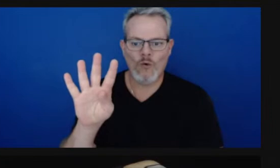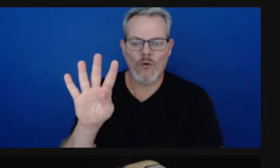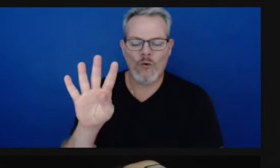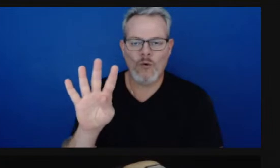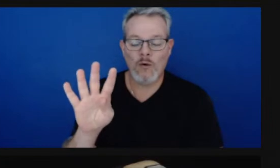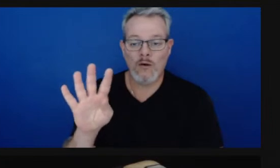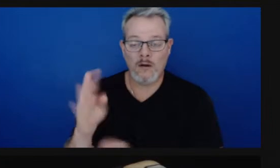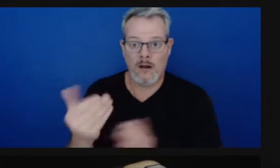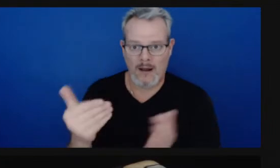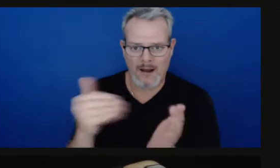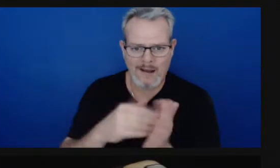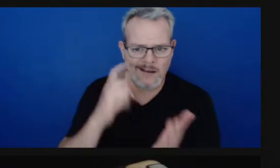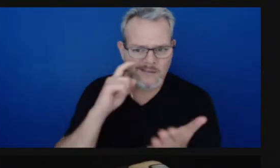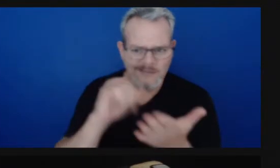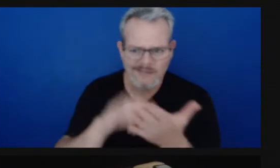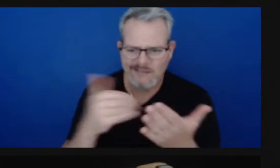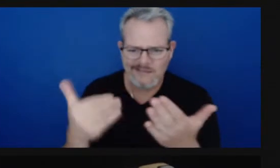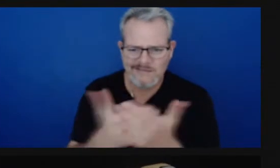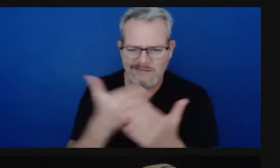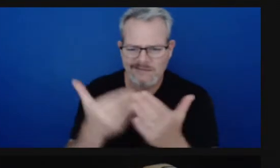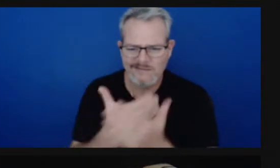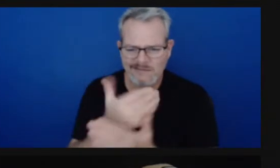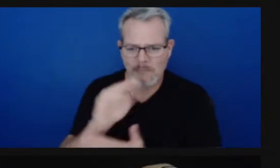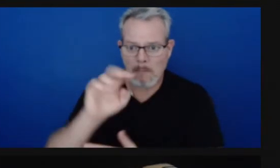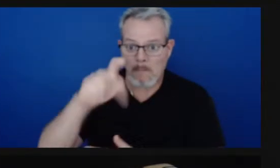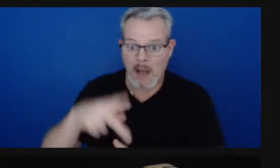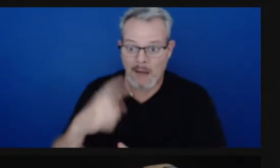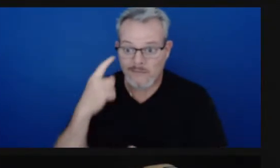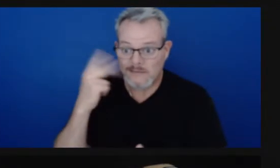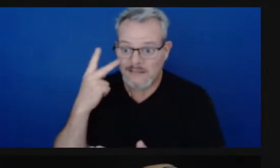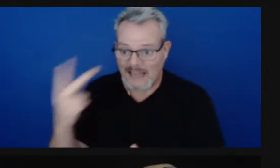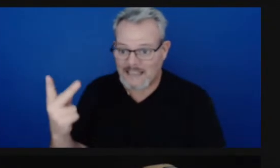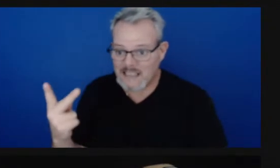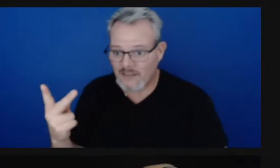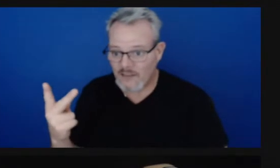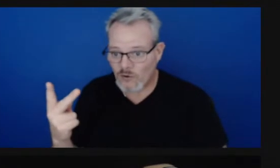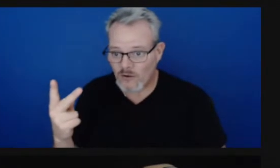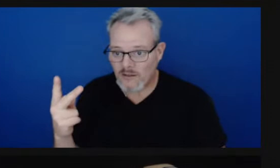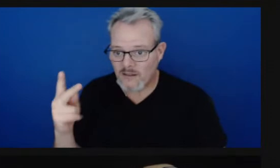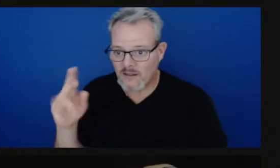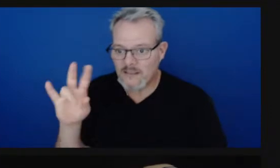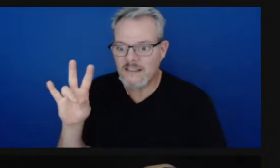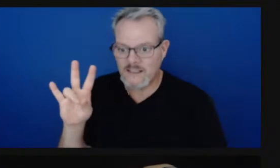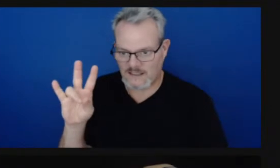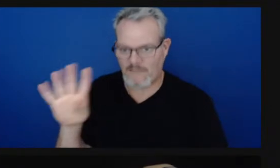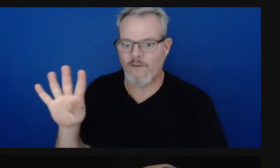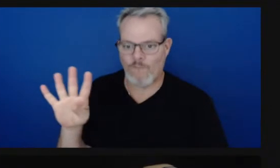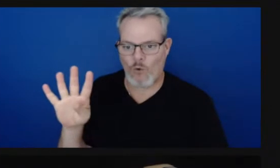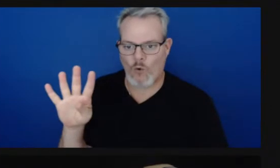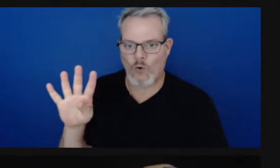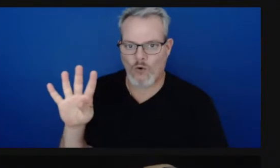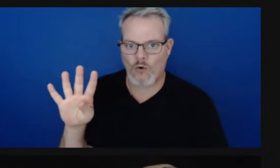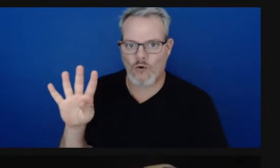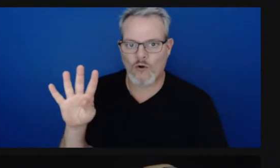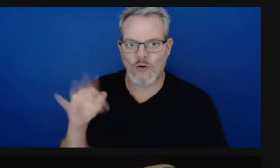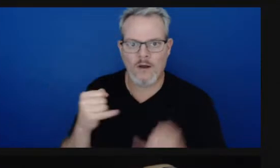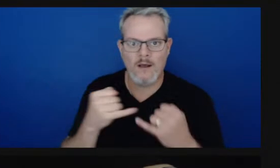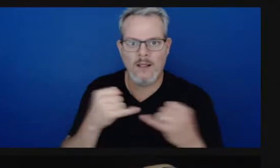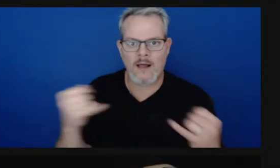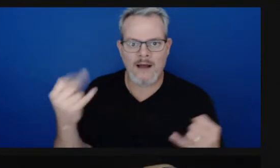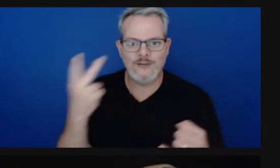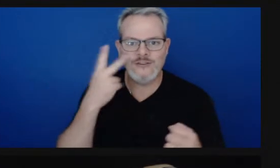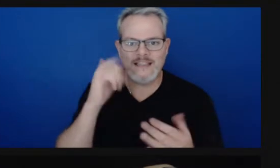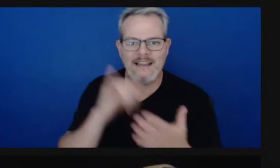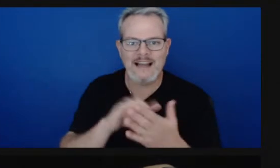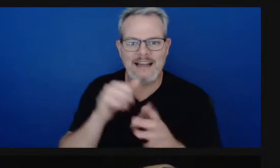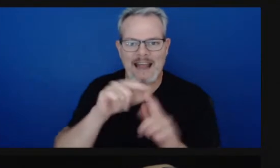released, you see there is that 74 line there. So maybe a similar area of impact, right? What's interesting as